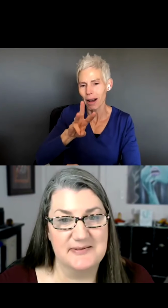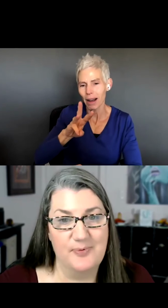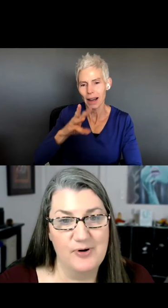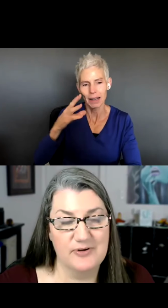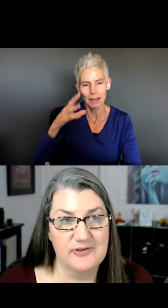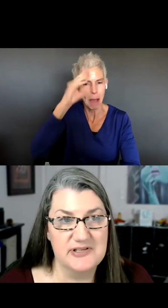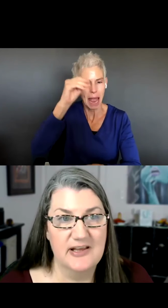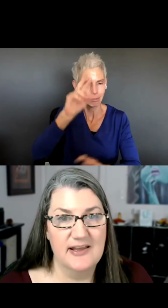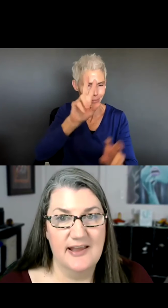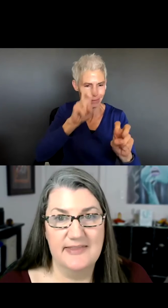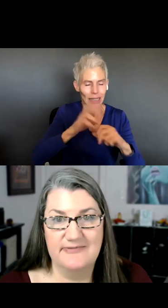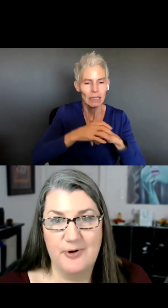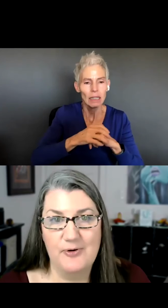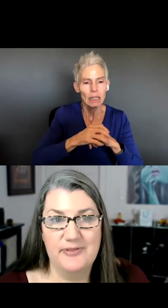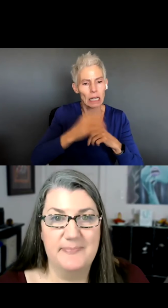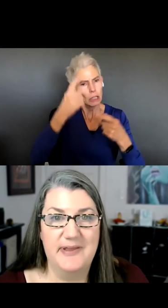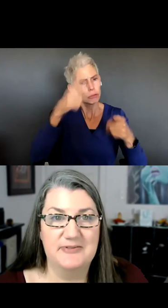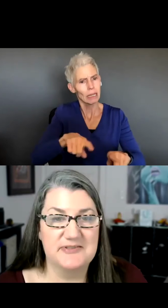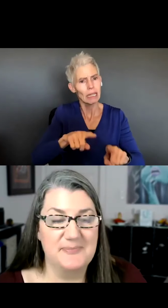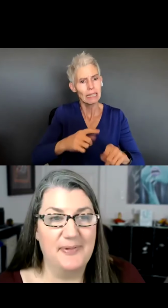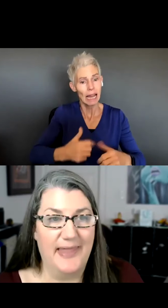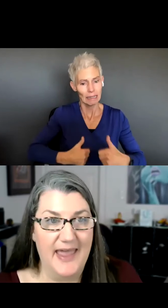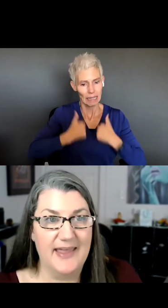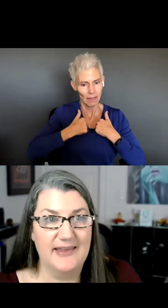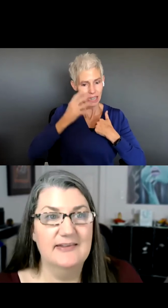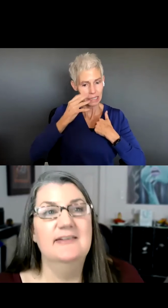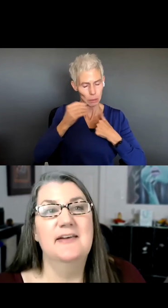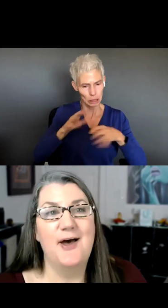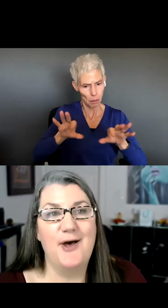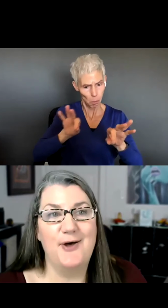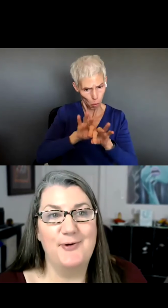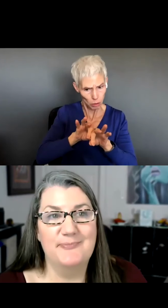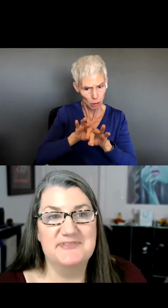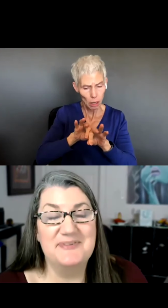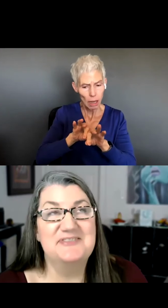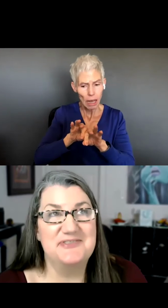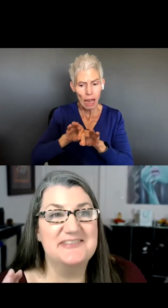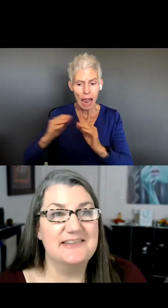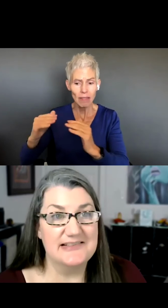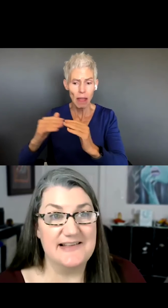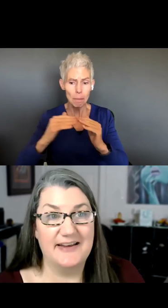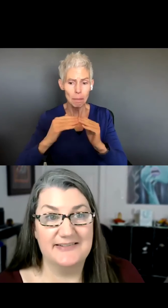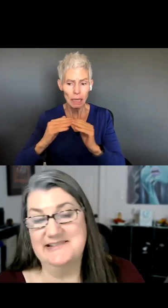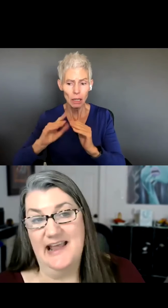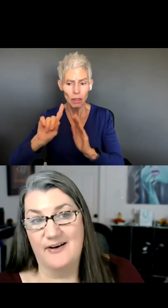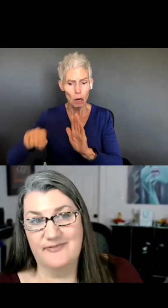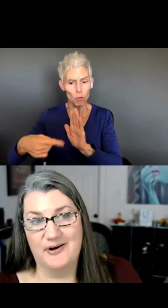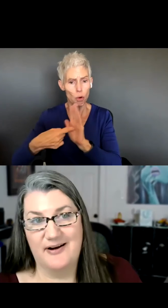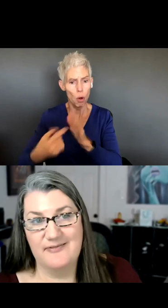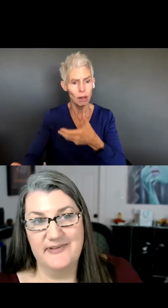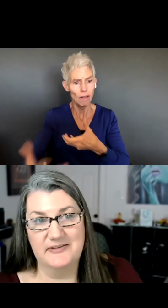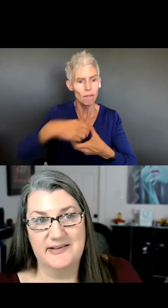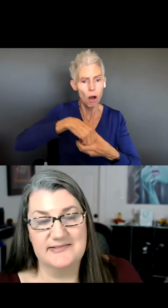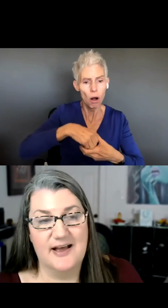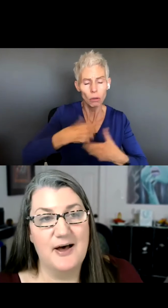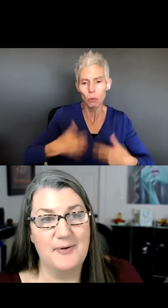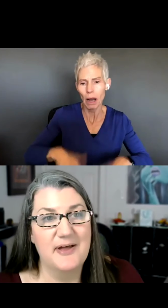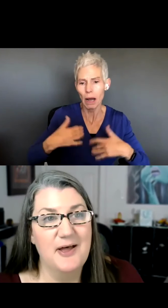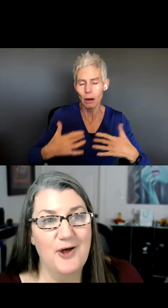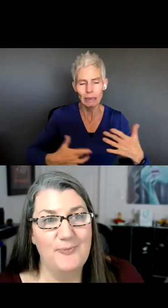experience is important and the role that peers can play. So it's just exciting to see how far our field